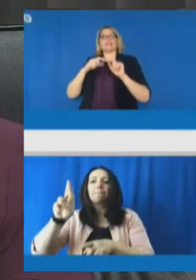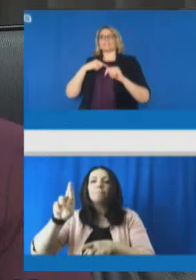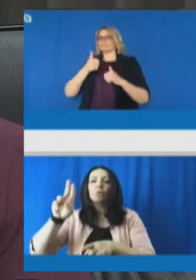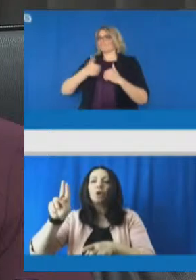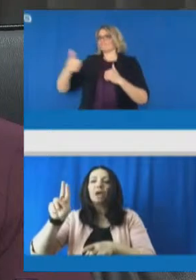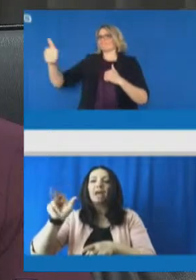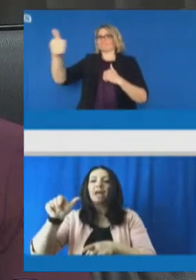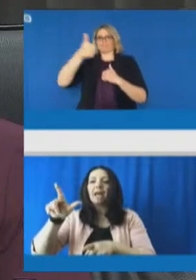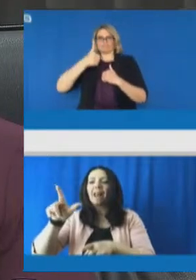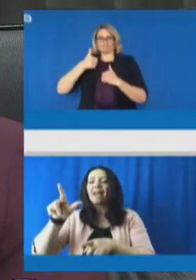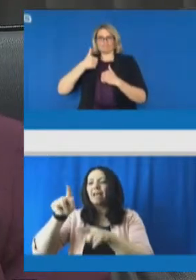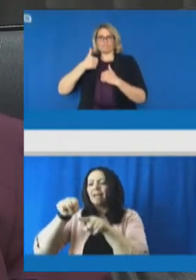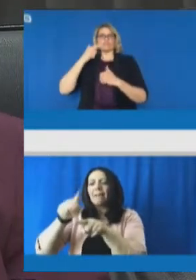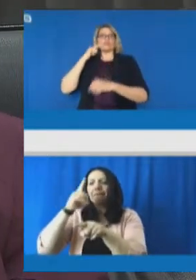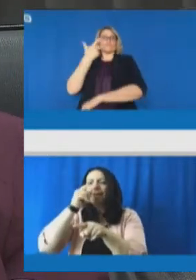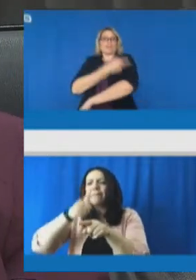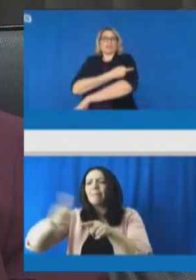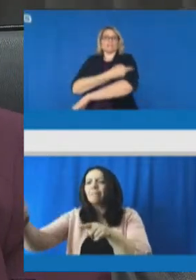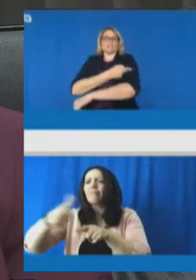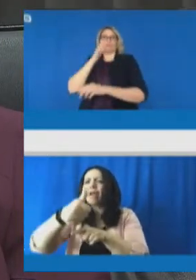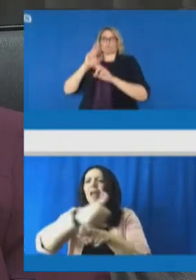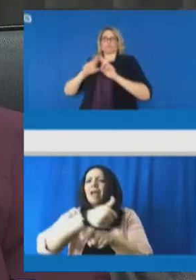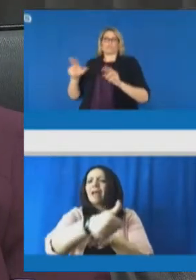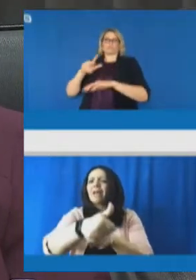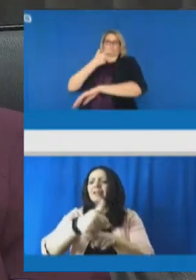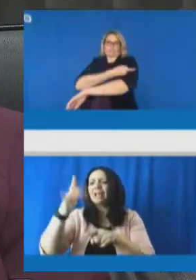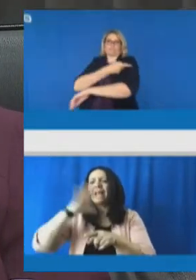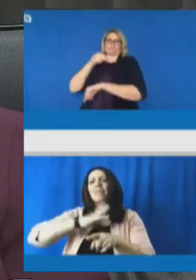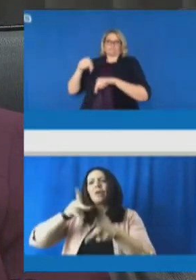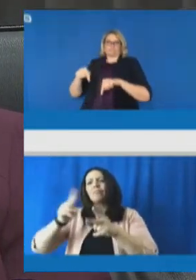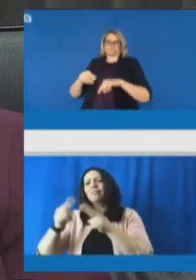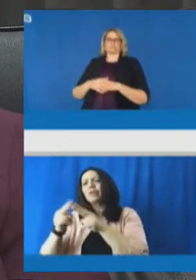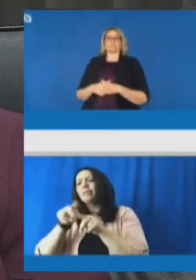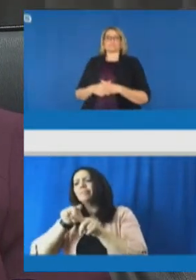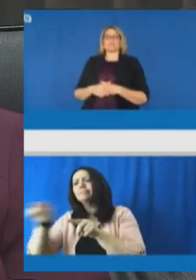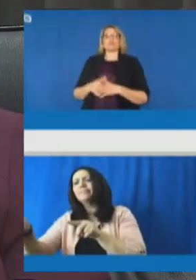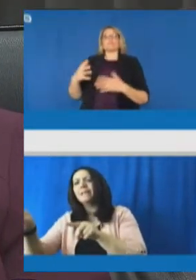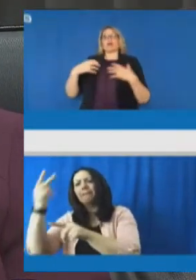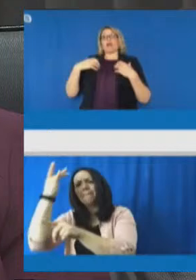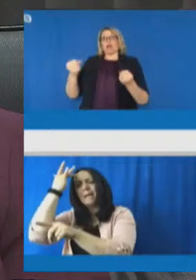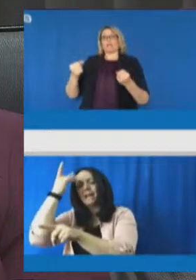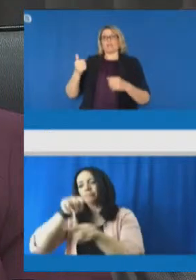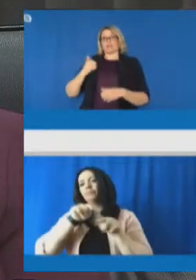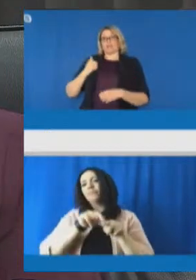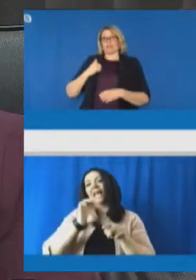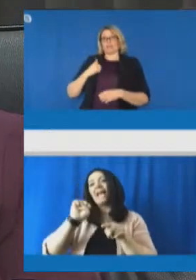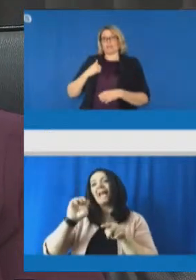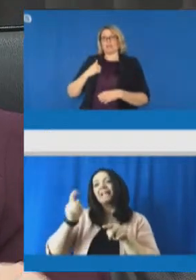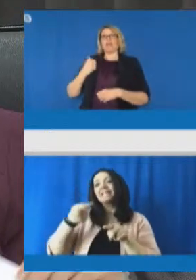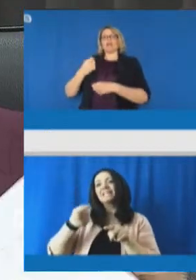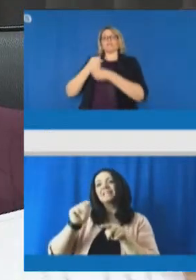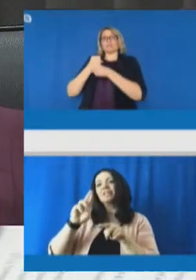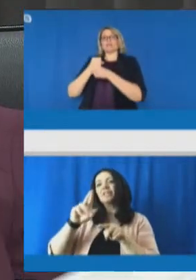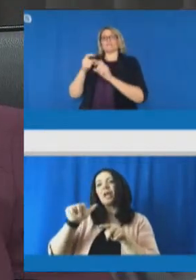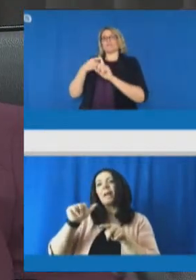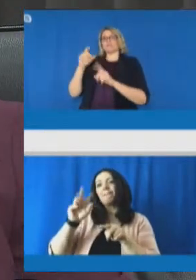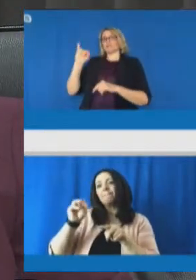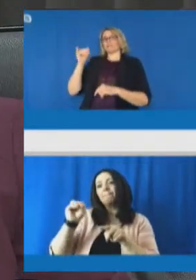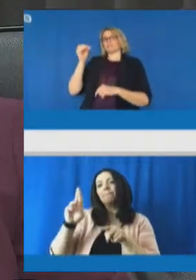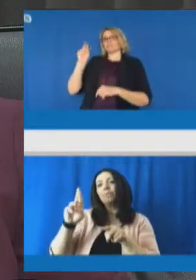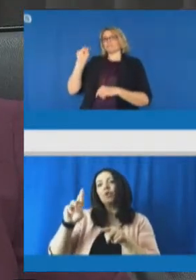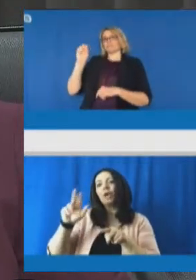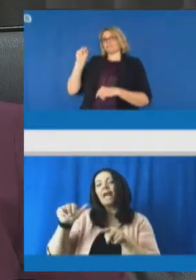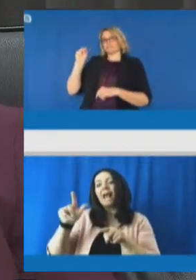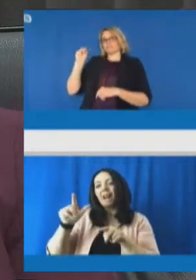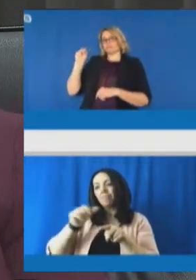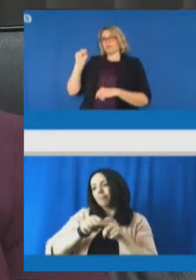take whichever vaccine is provided to you. The more people that get immunized, the quicker we will achieve a level of protection across our population, and